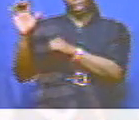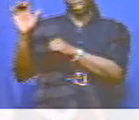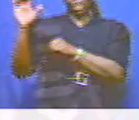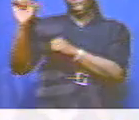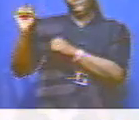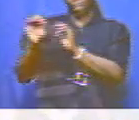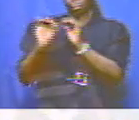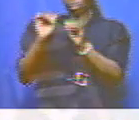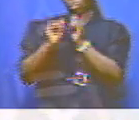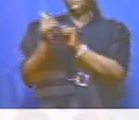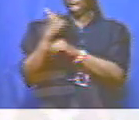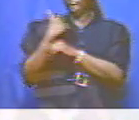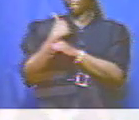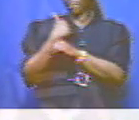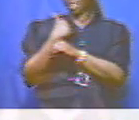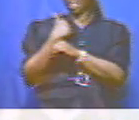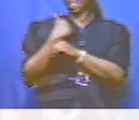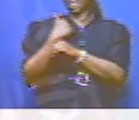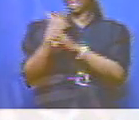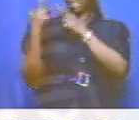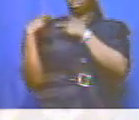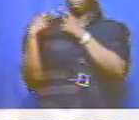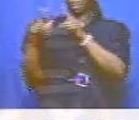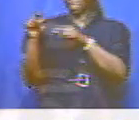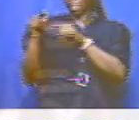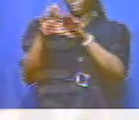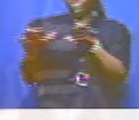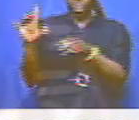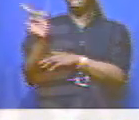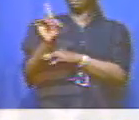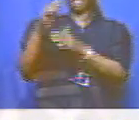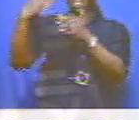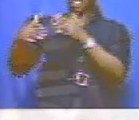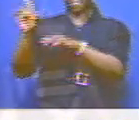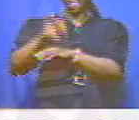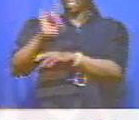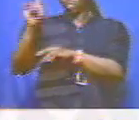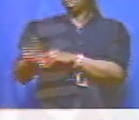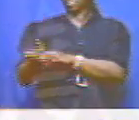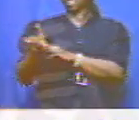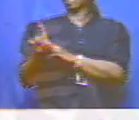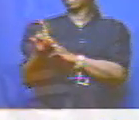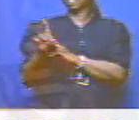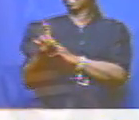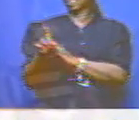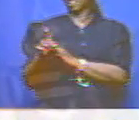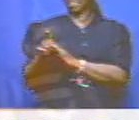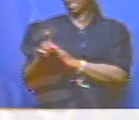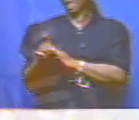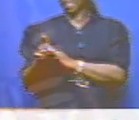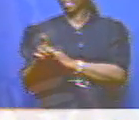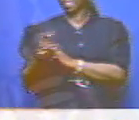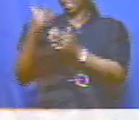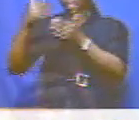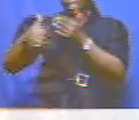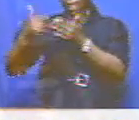interim mandate. But that does not mean that it's supposed to be permanent. Mm-hmm. At the end of the day, it also needs to. It's interim and it needs to conclude as